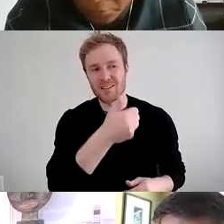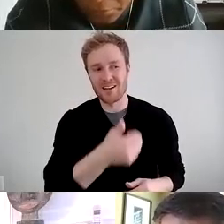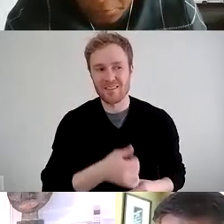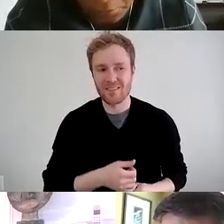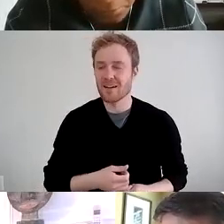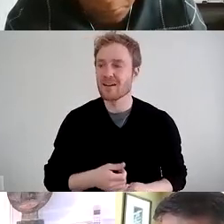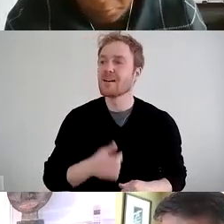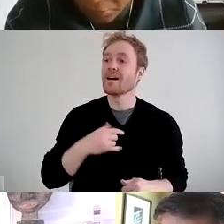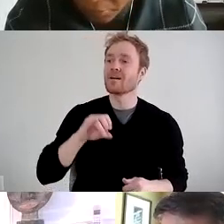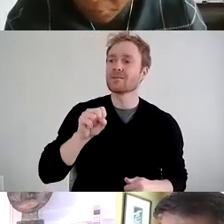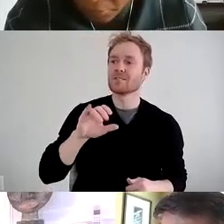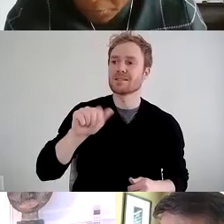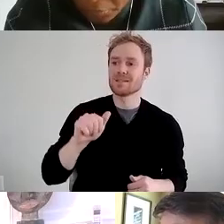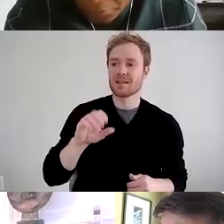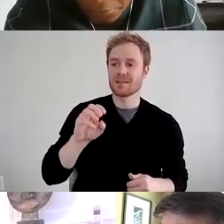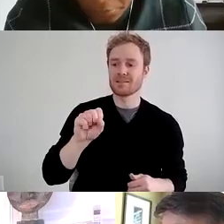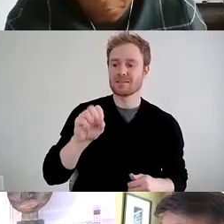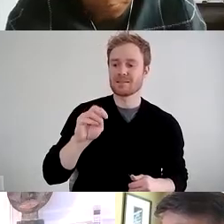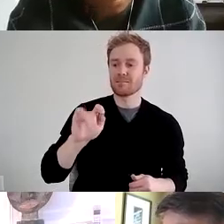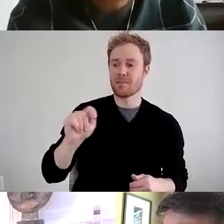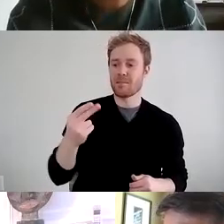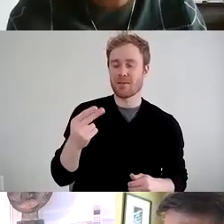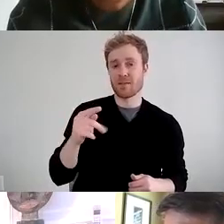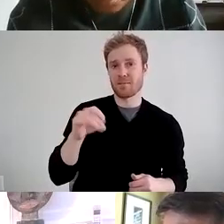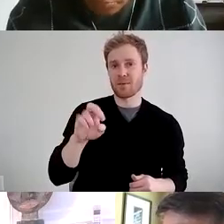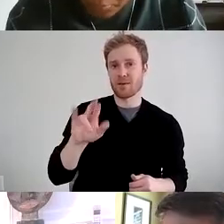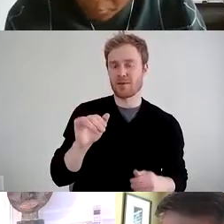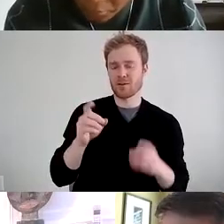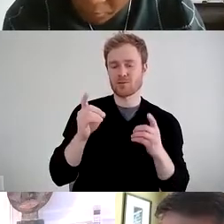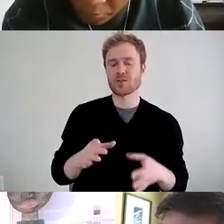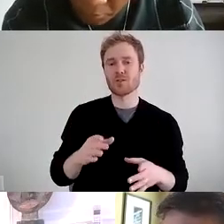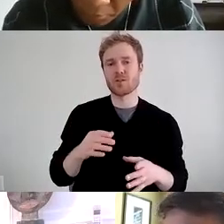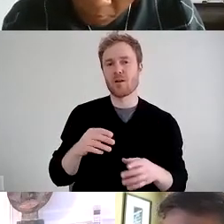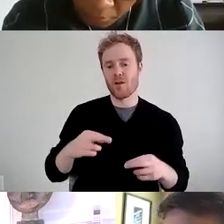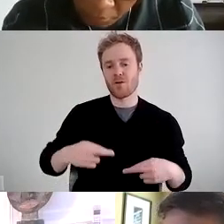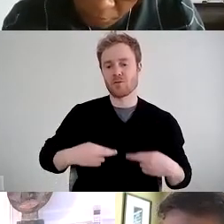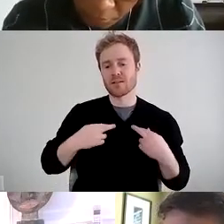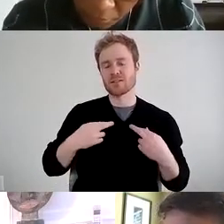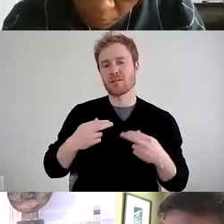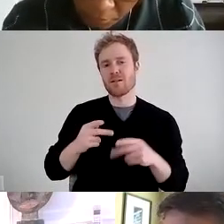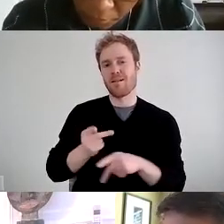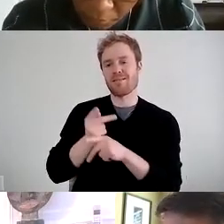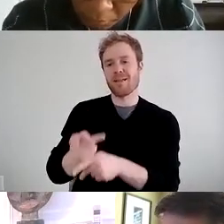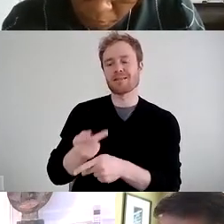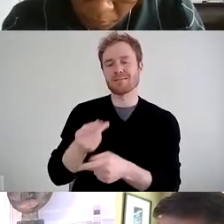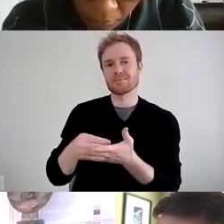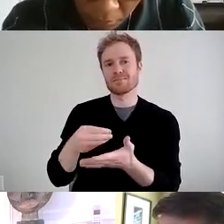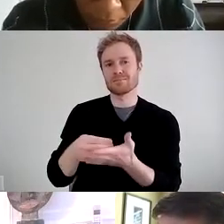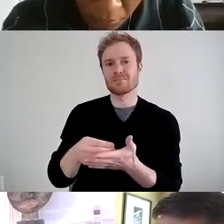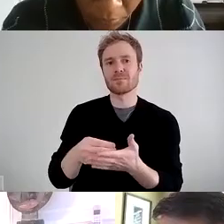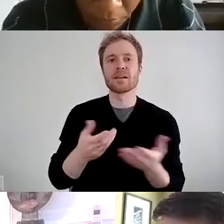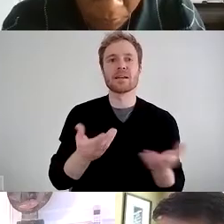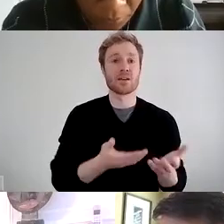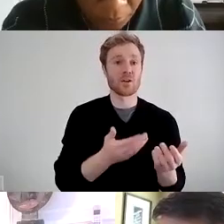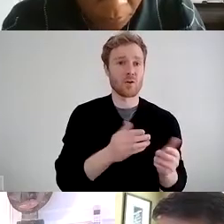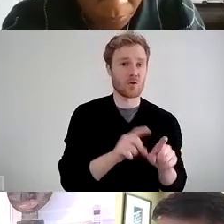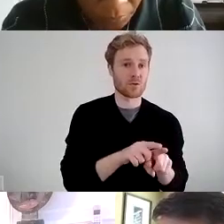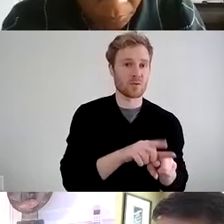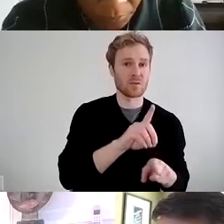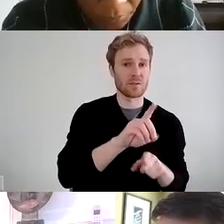to the people and the small businesses that needed it. And so I just wanted to say, Jessica, are you there? Can you join us?